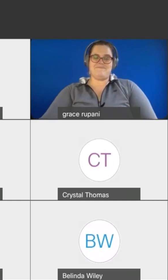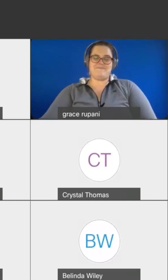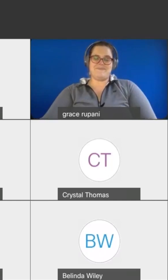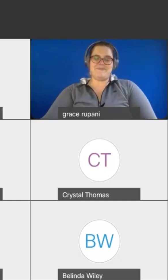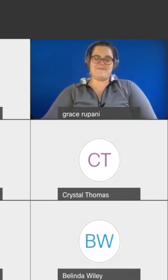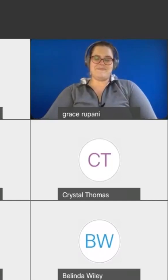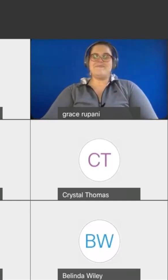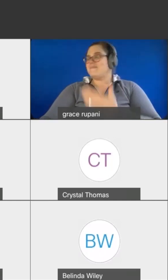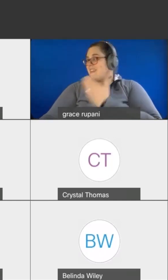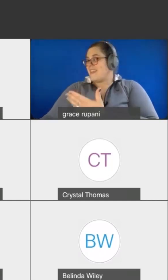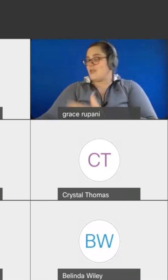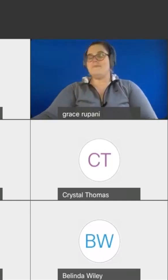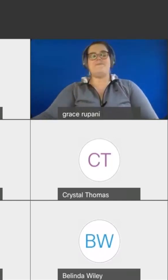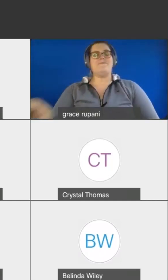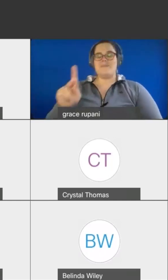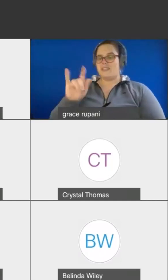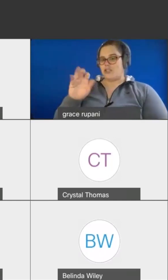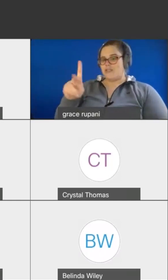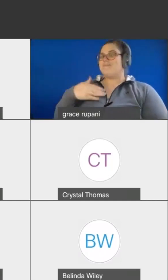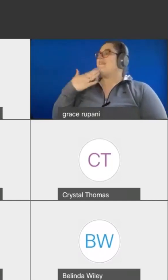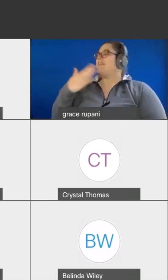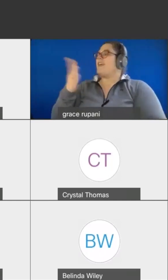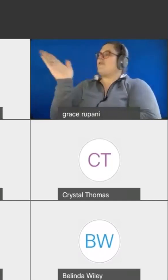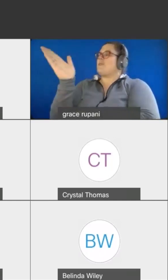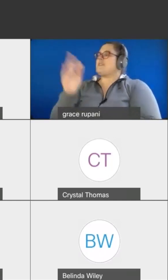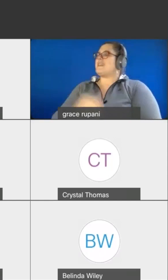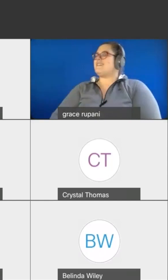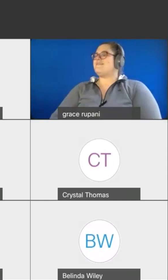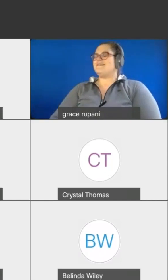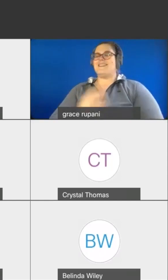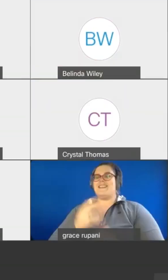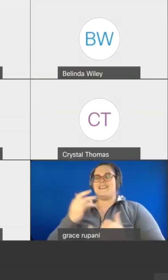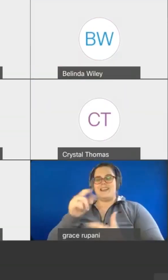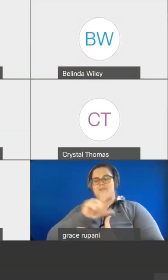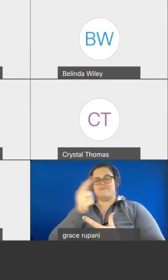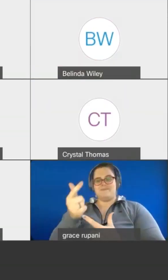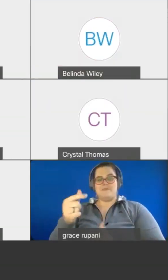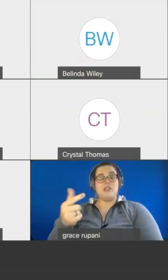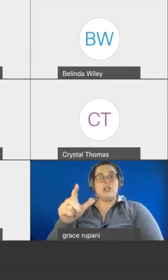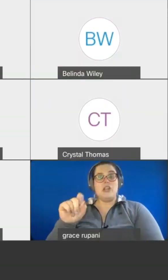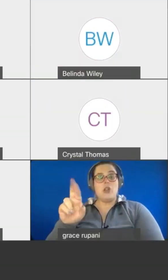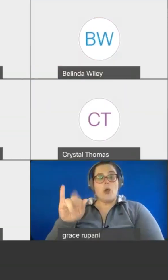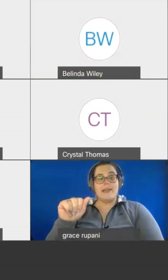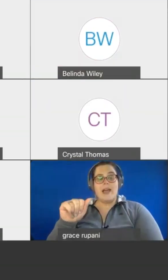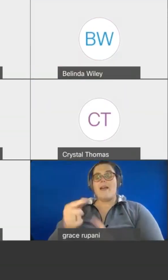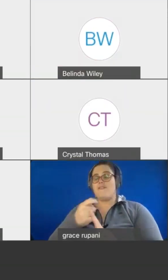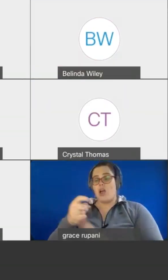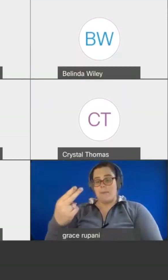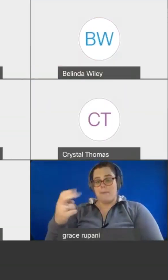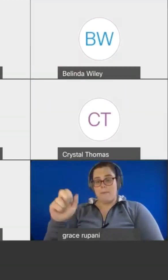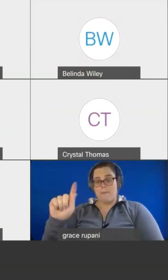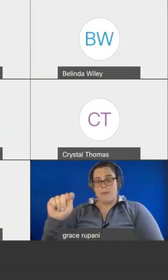Thank you. Thank you so much for presenting. We're going to go on to Gloria from HealthTech. Gloria, you should be able to unmute